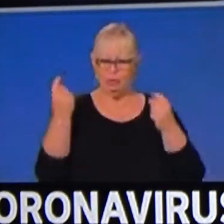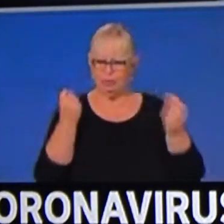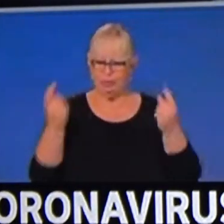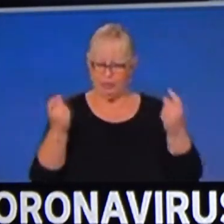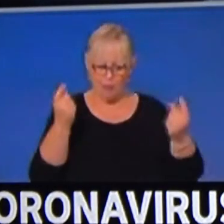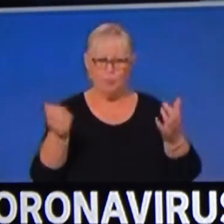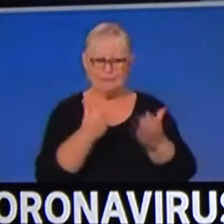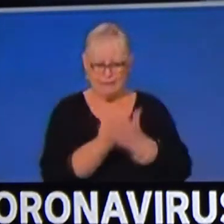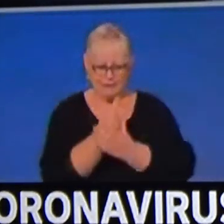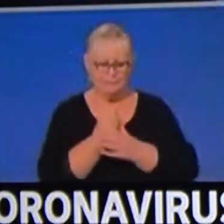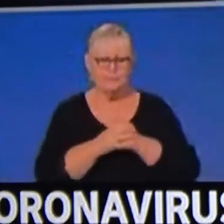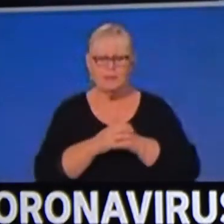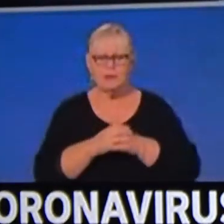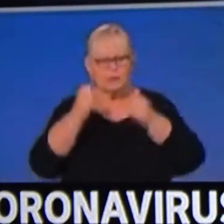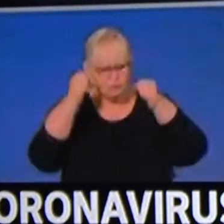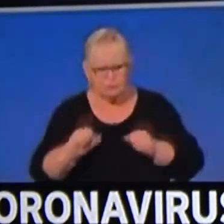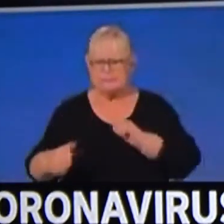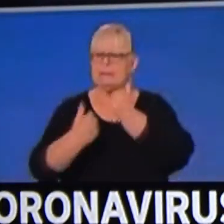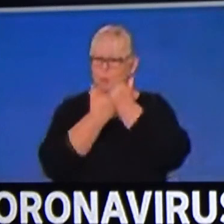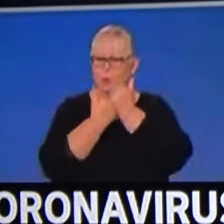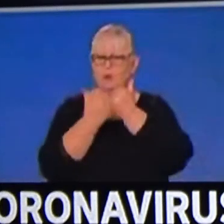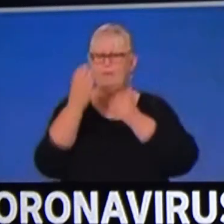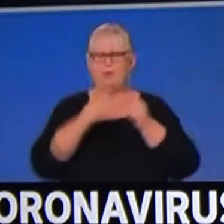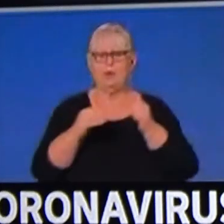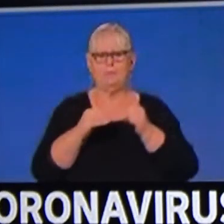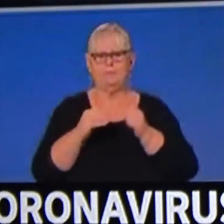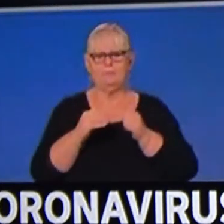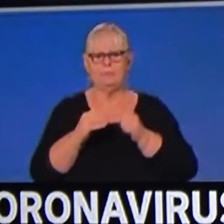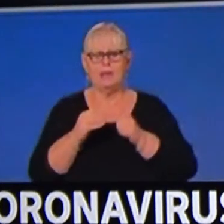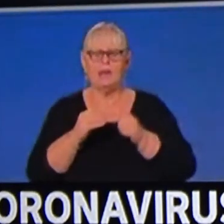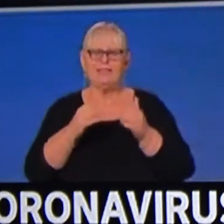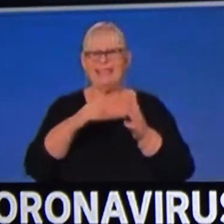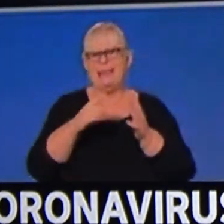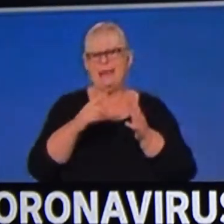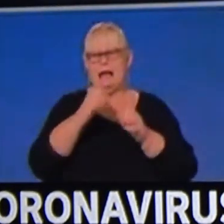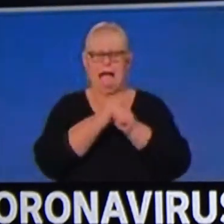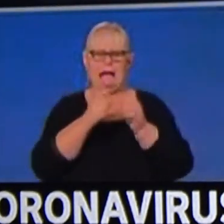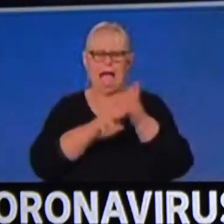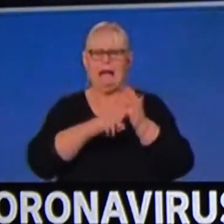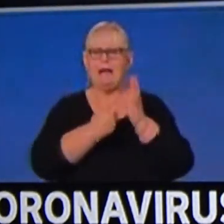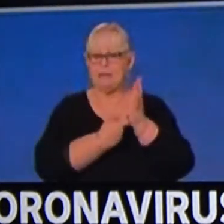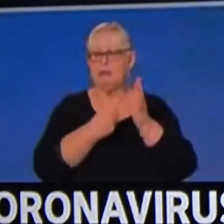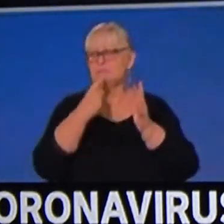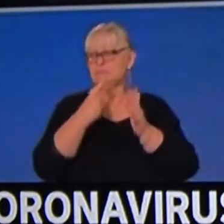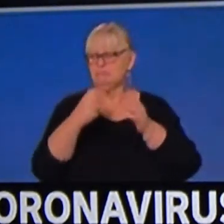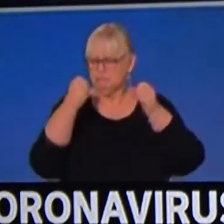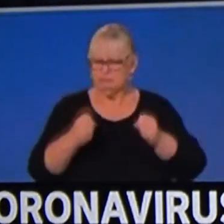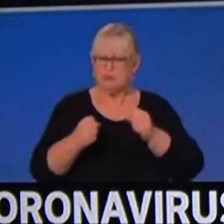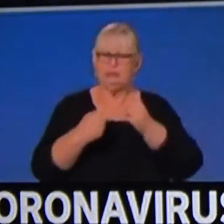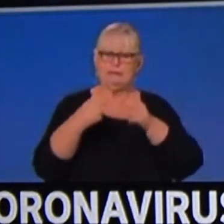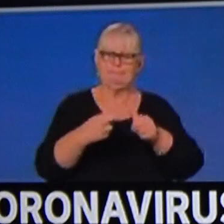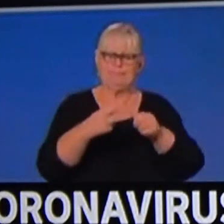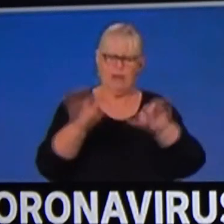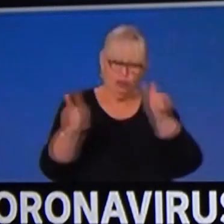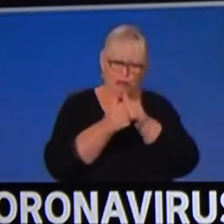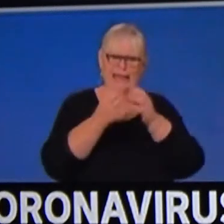was also very welcome support from the Governor for the fiscal policy responses that have been put in place by the Commonwealth and the states and territories.